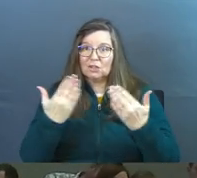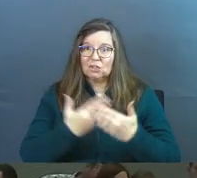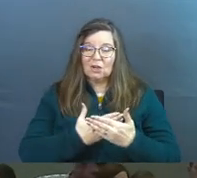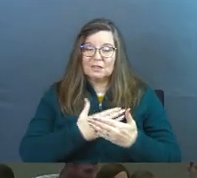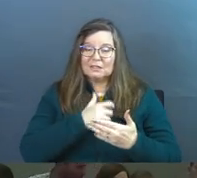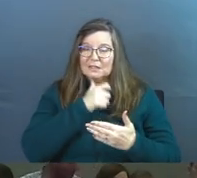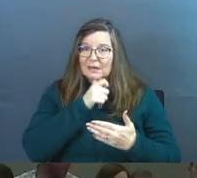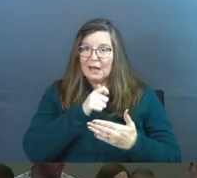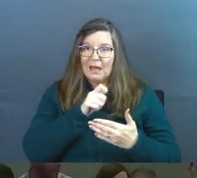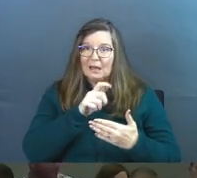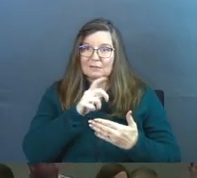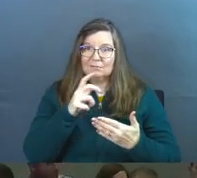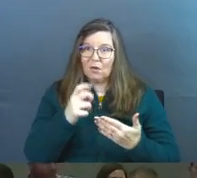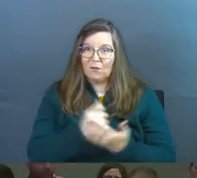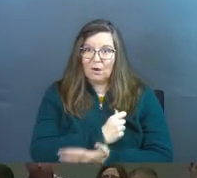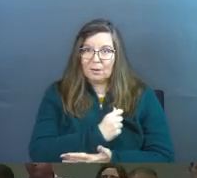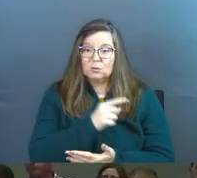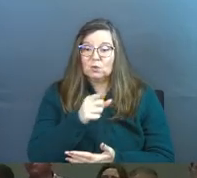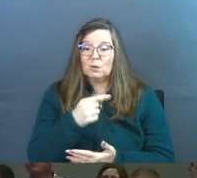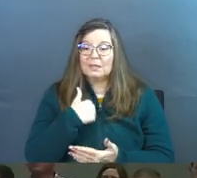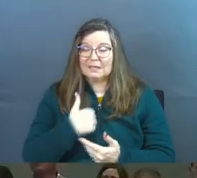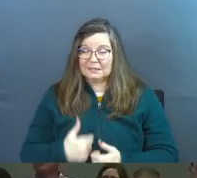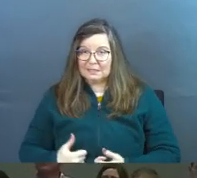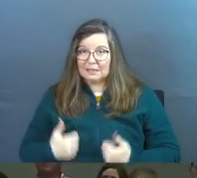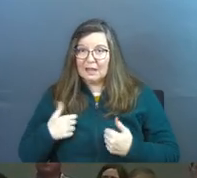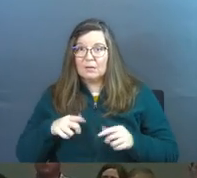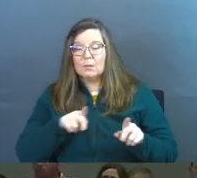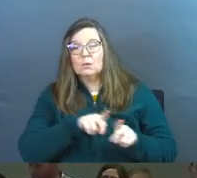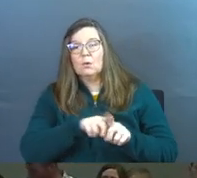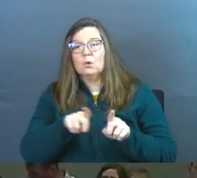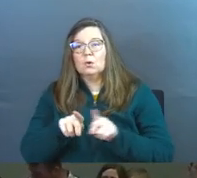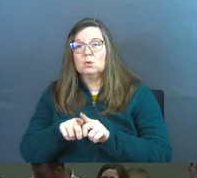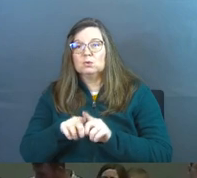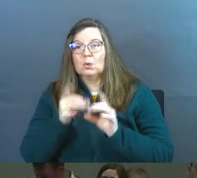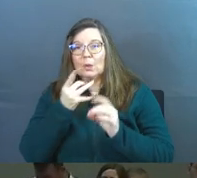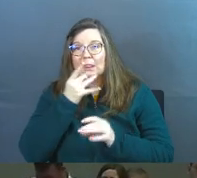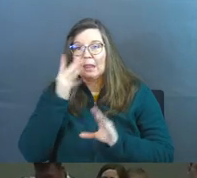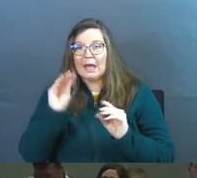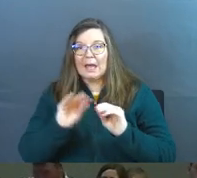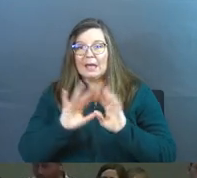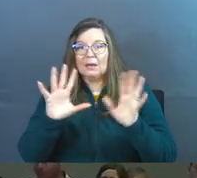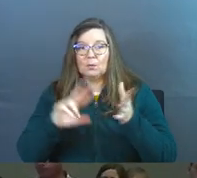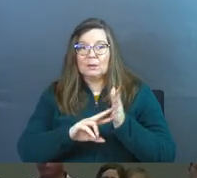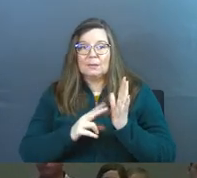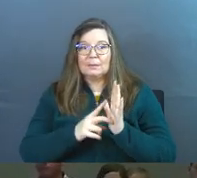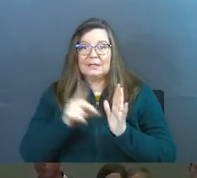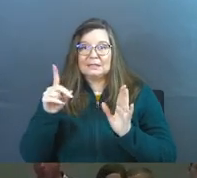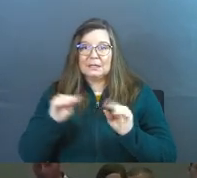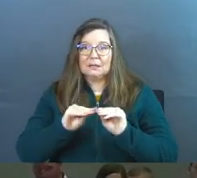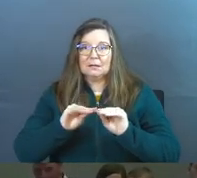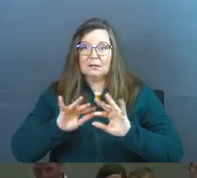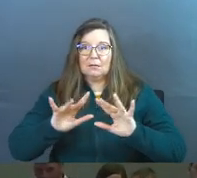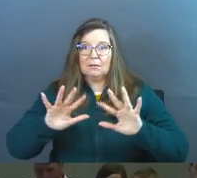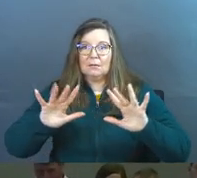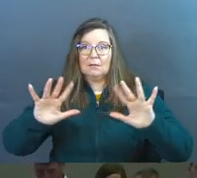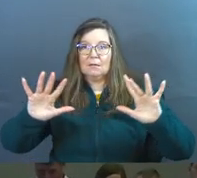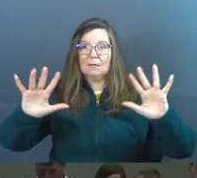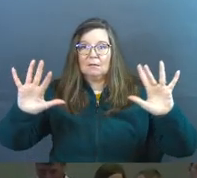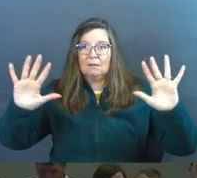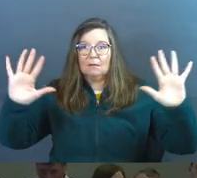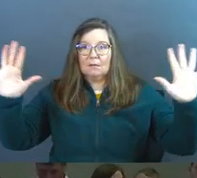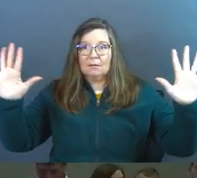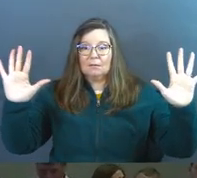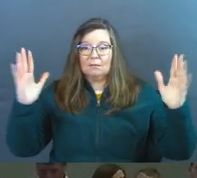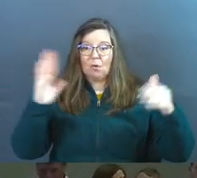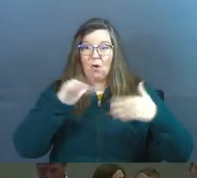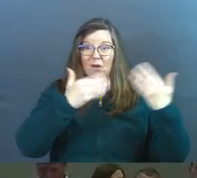has not overcome it. So he is life, but he's also light, which means he illuminates every dark place in